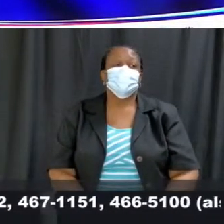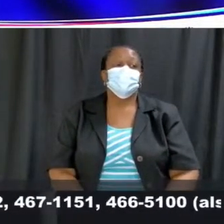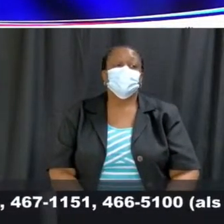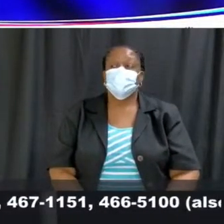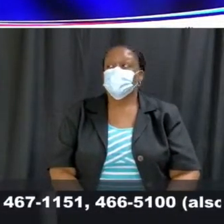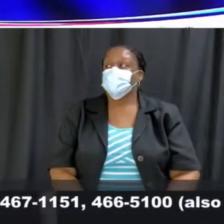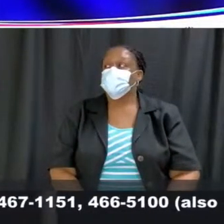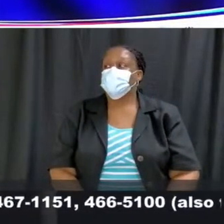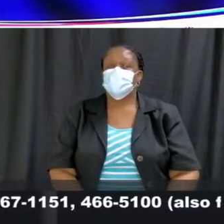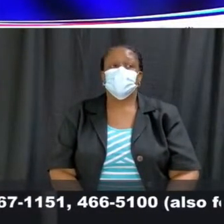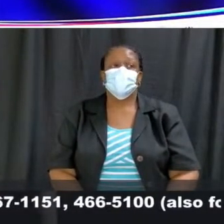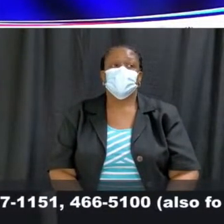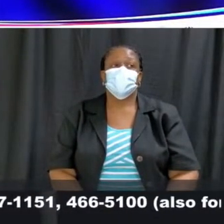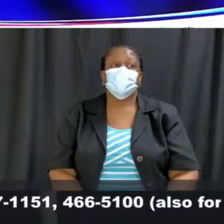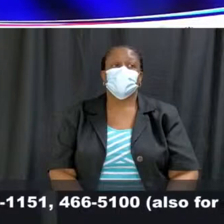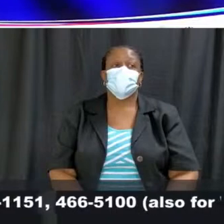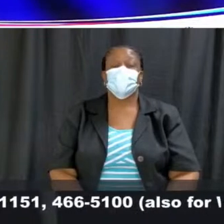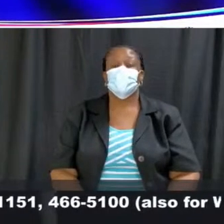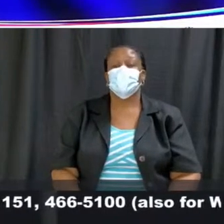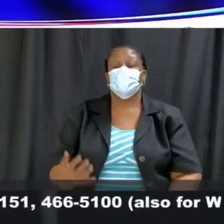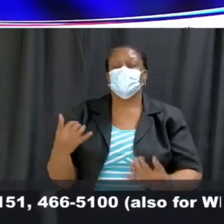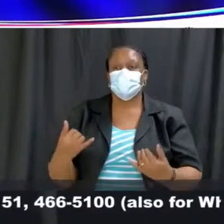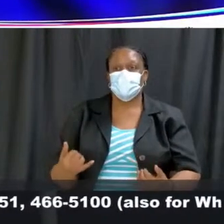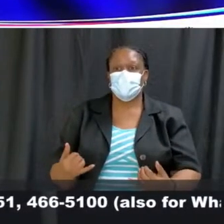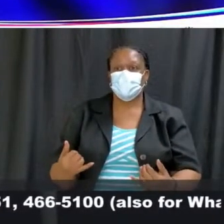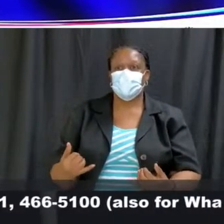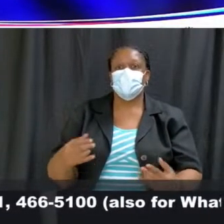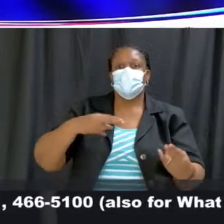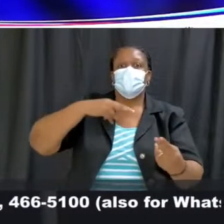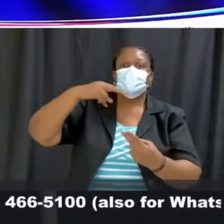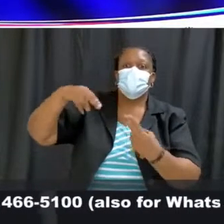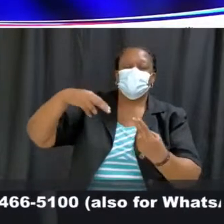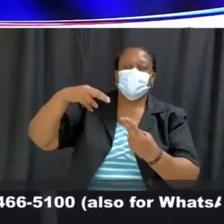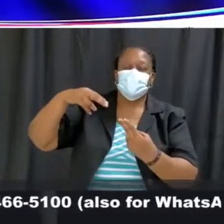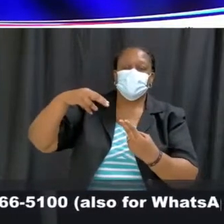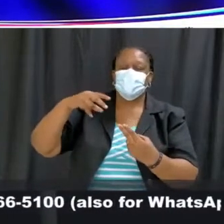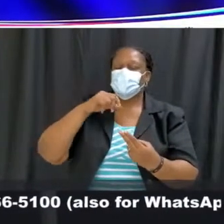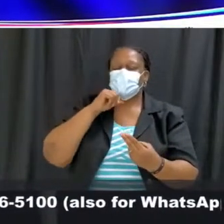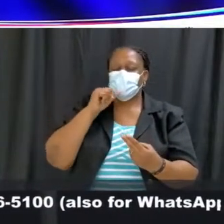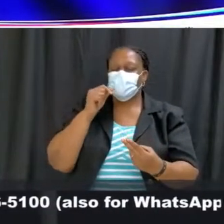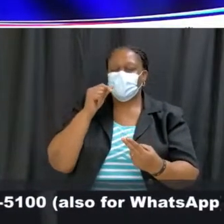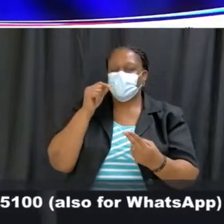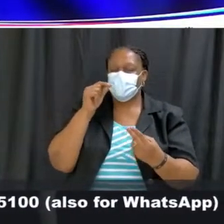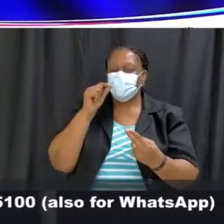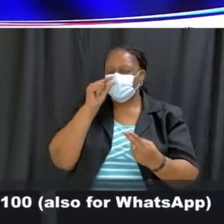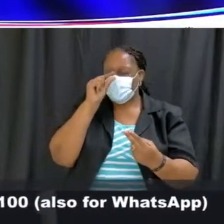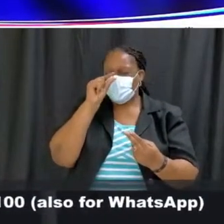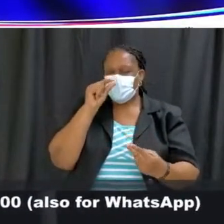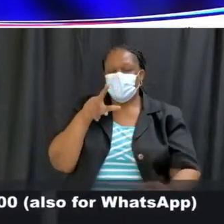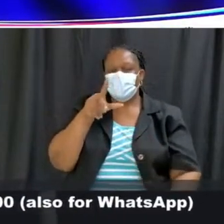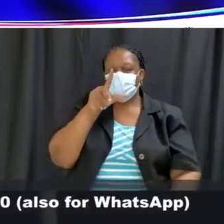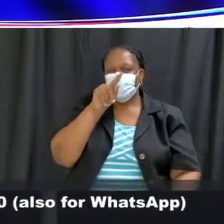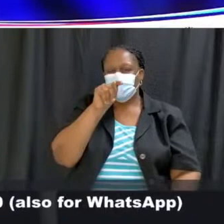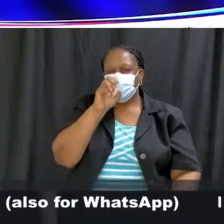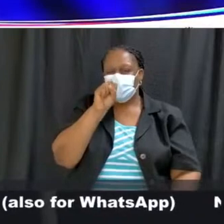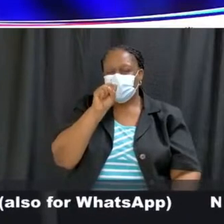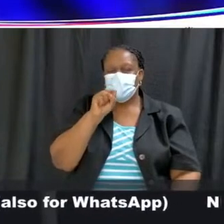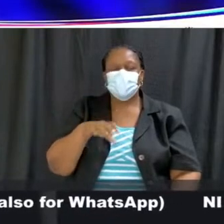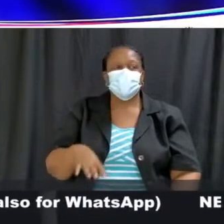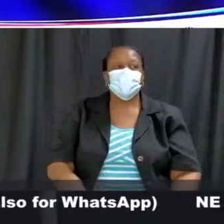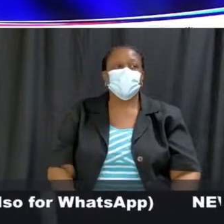We also see that Tropical Storm Larry is in the Atlantic at this moment, but it places